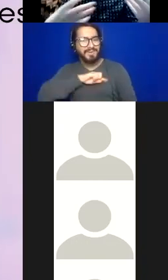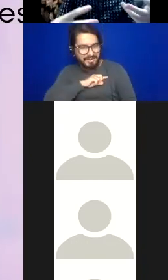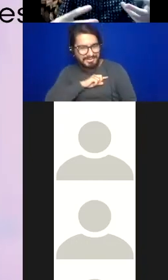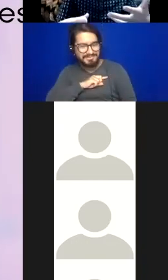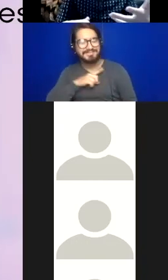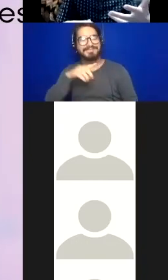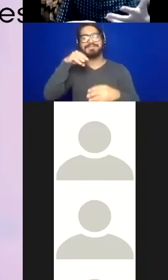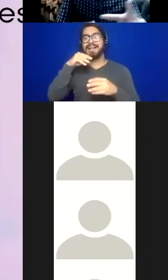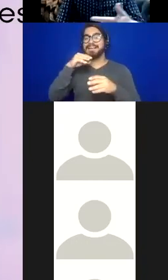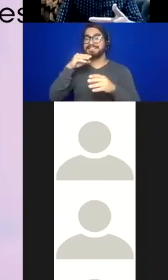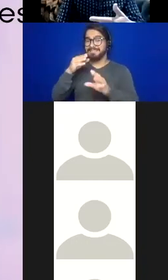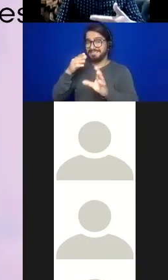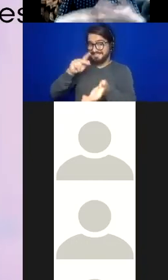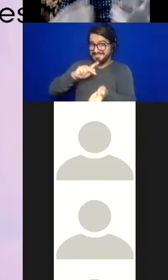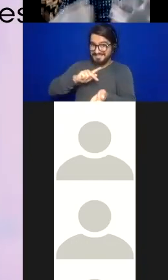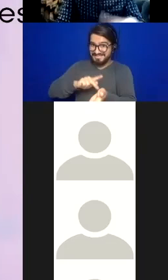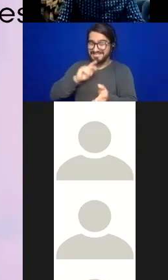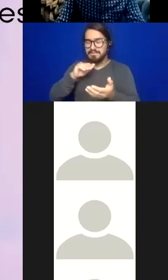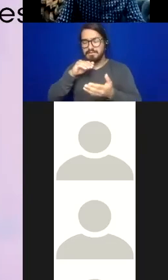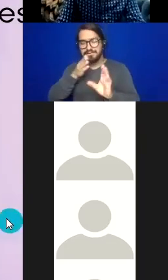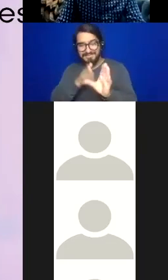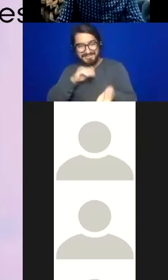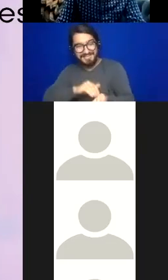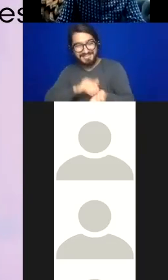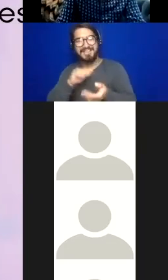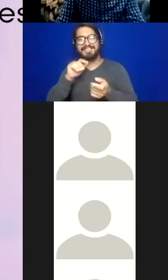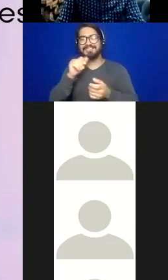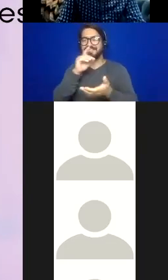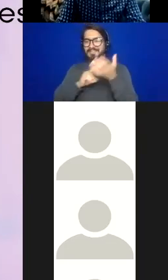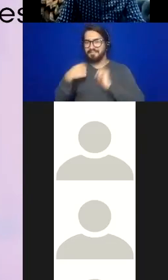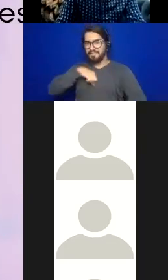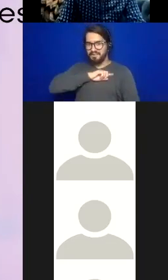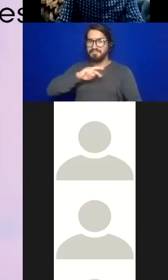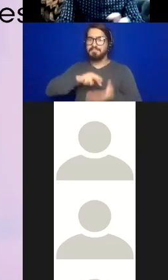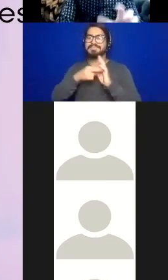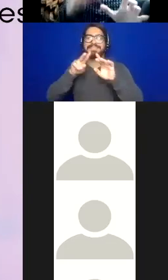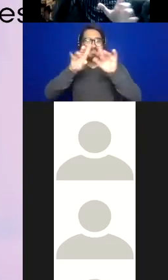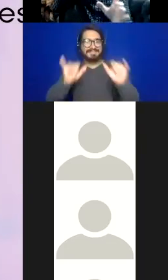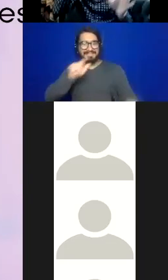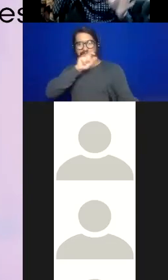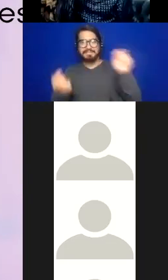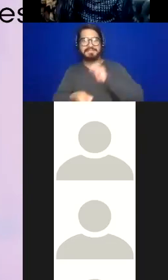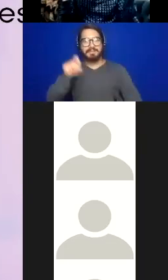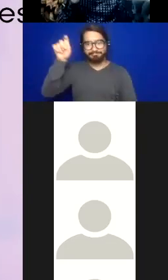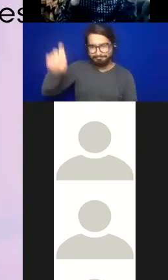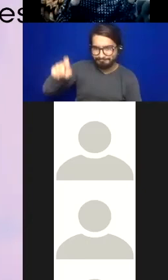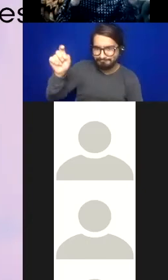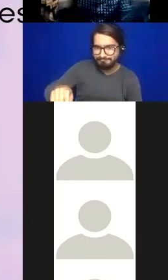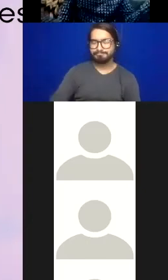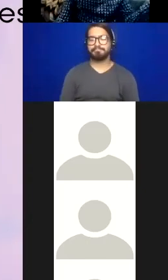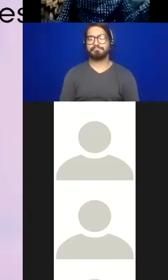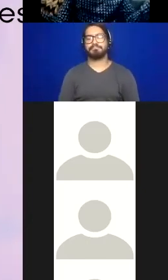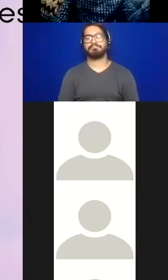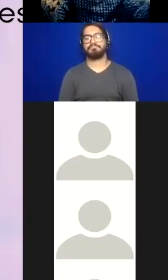psychiatric system was not designed for us, and we need systemic change. And so how else can we